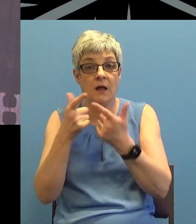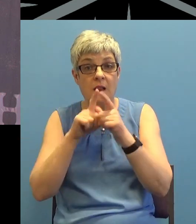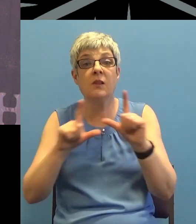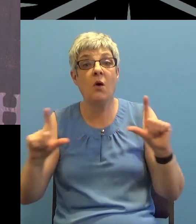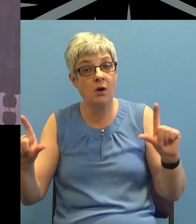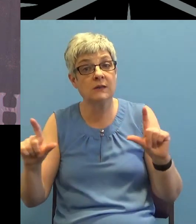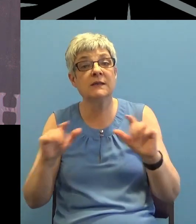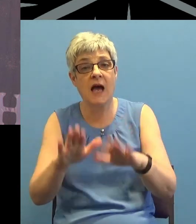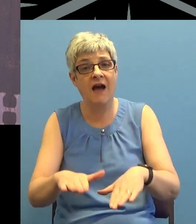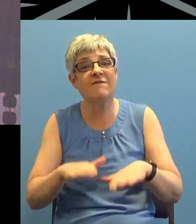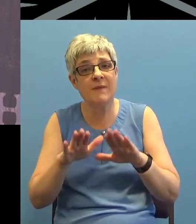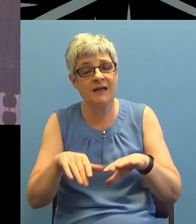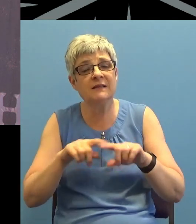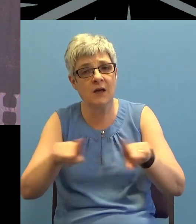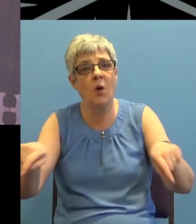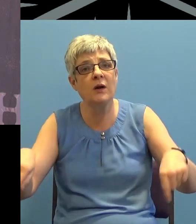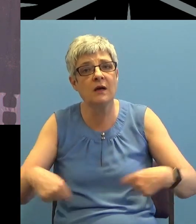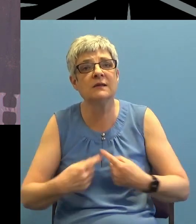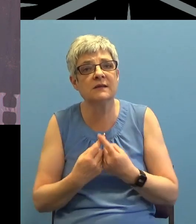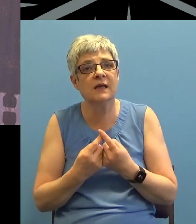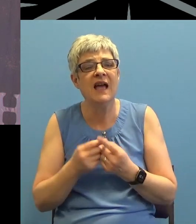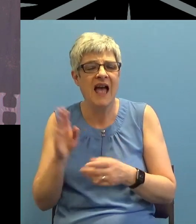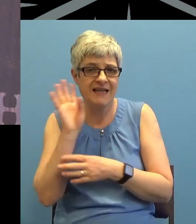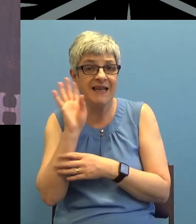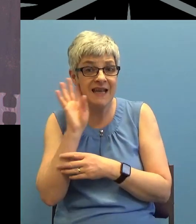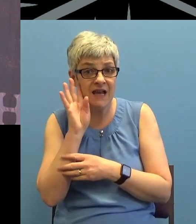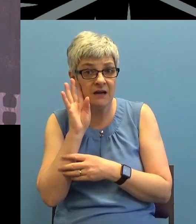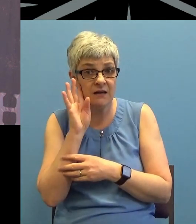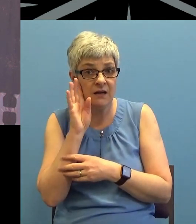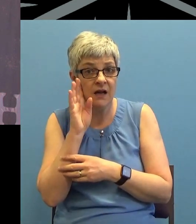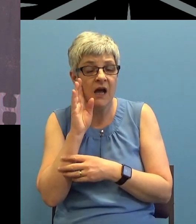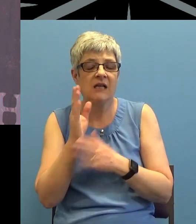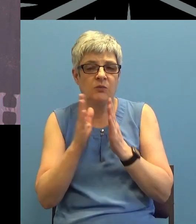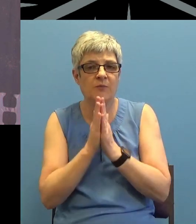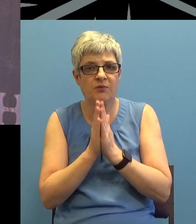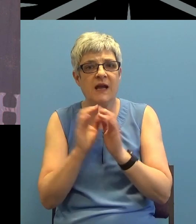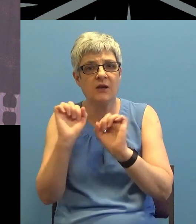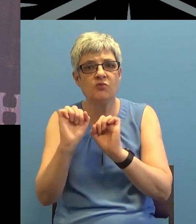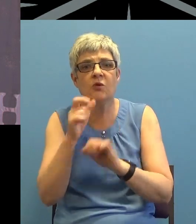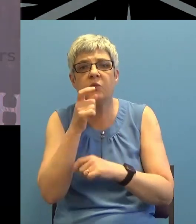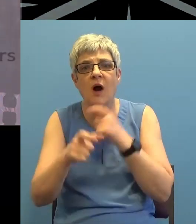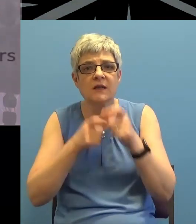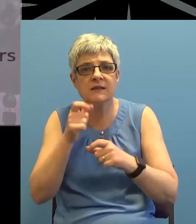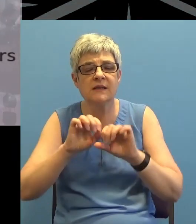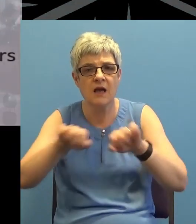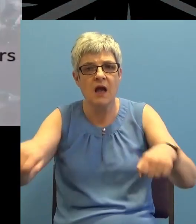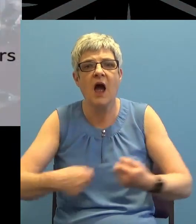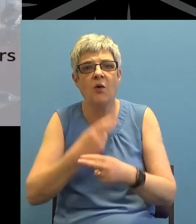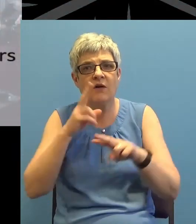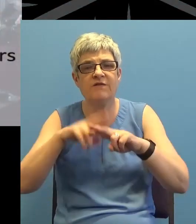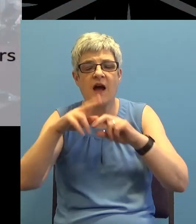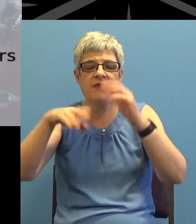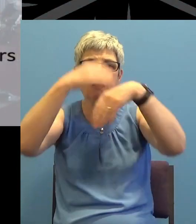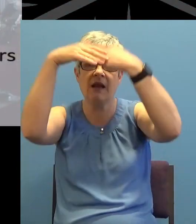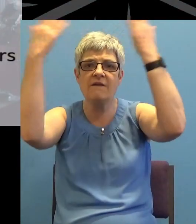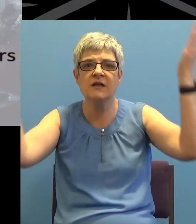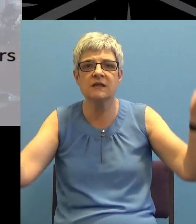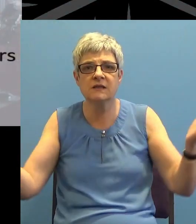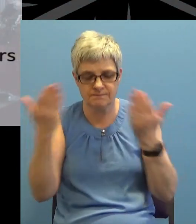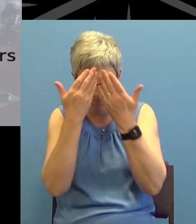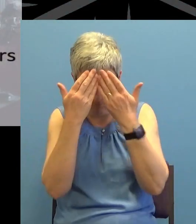Lord, have mercy on us and hear us as we pray those words you taught us. Our Father in